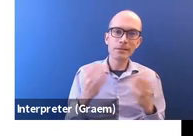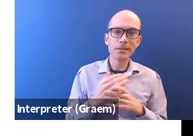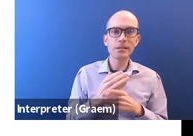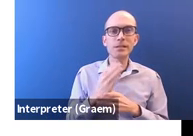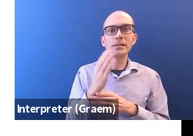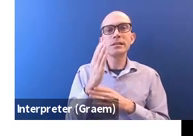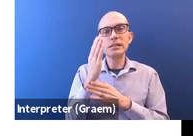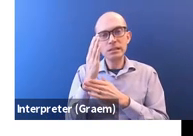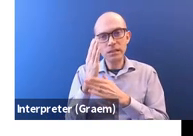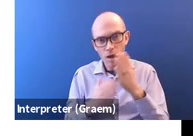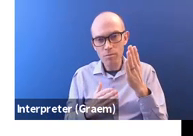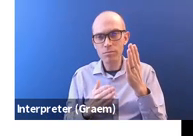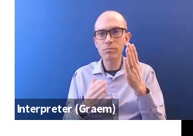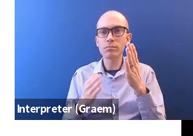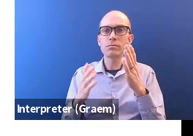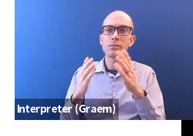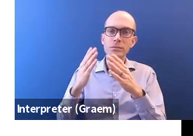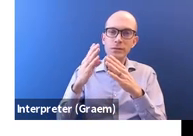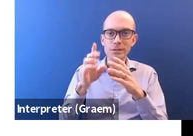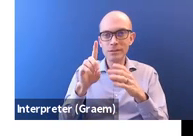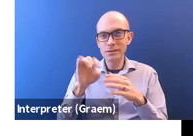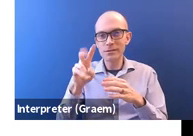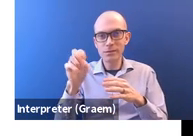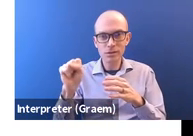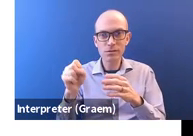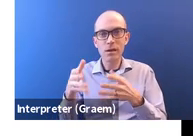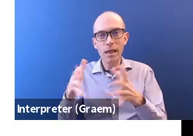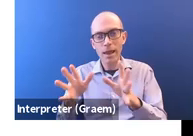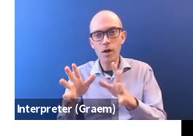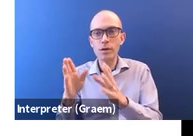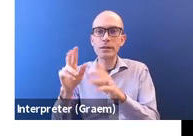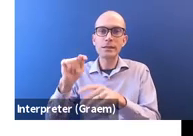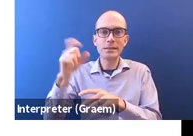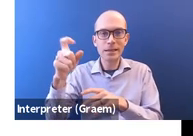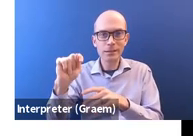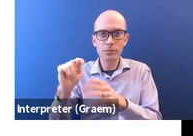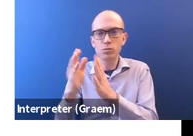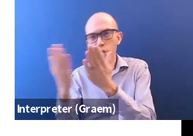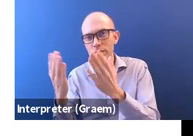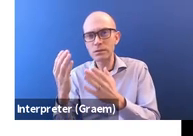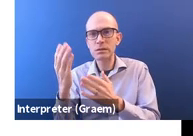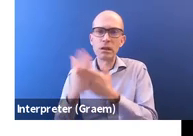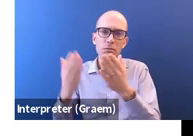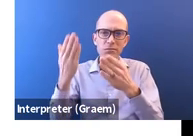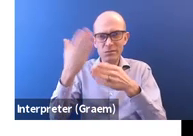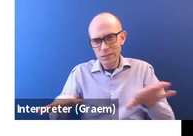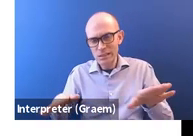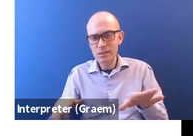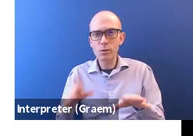just textbooks. Some divisions allow textbooks and supplies. Some split it. We take care of that all on our